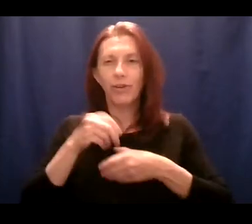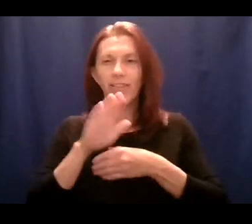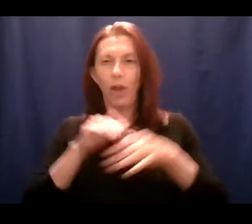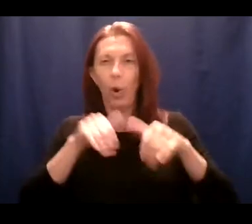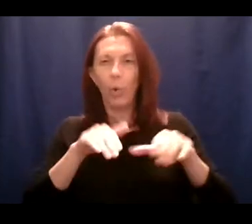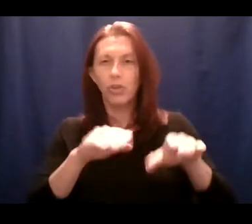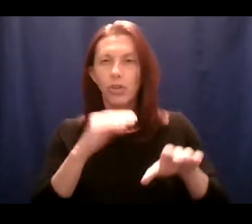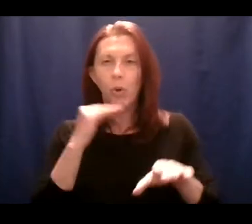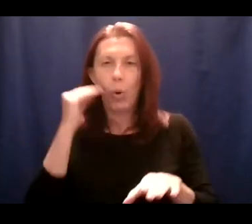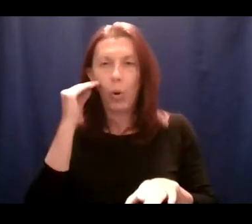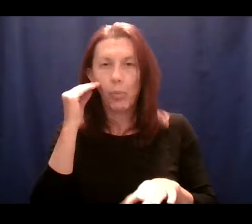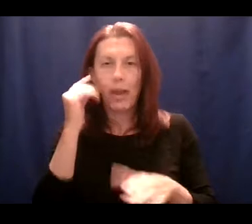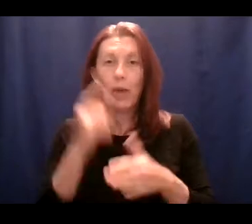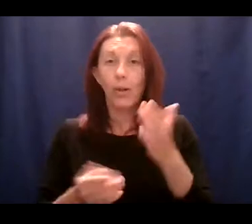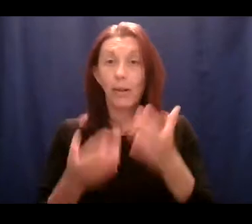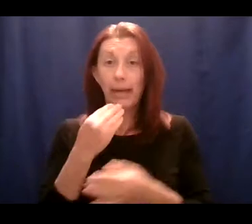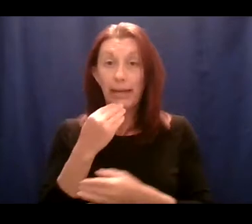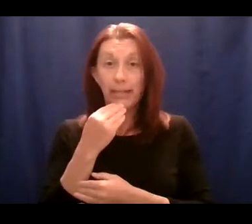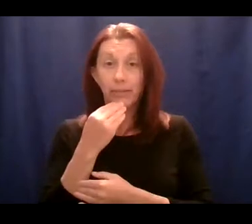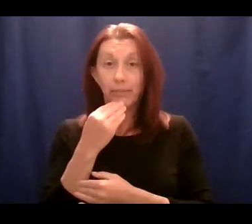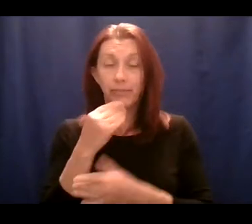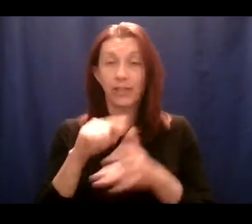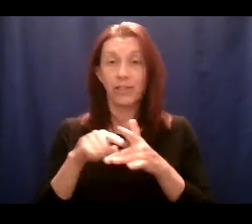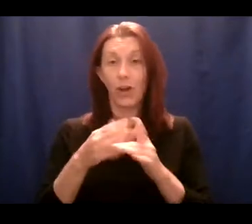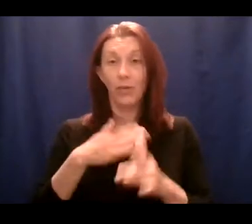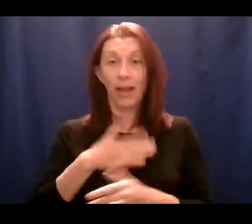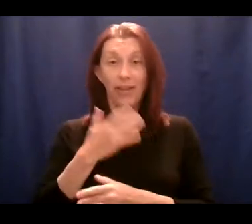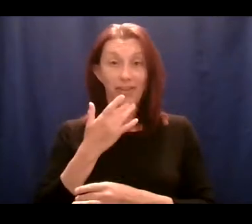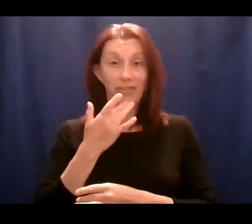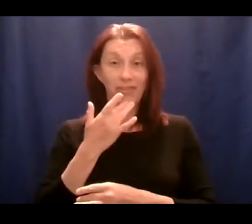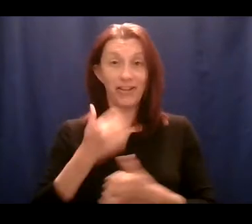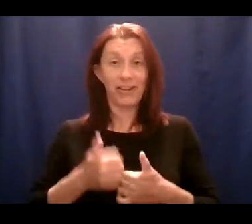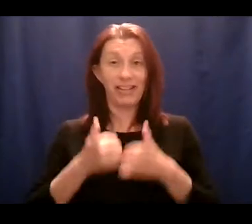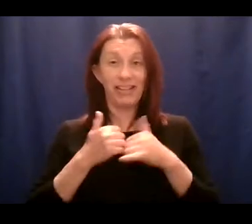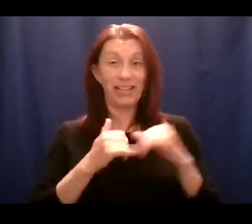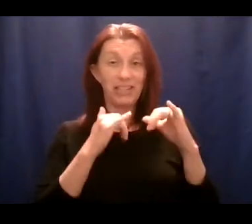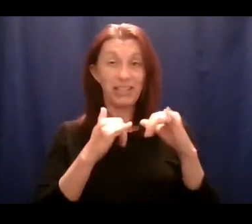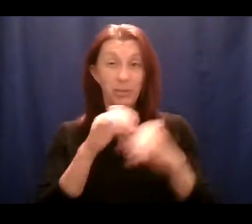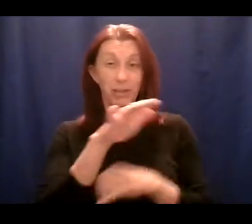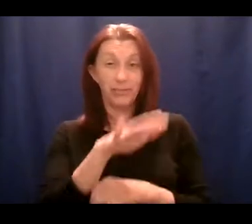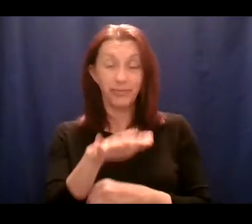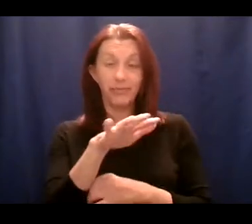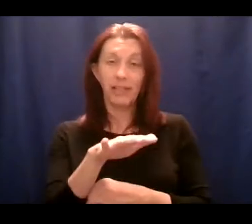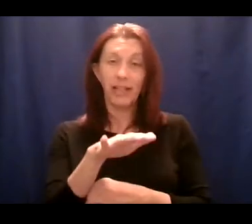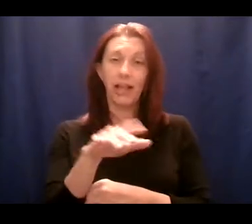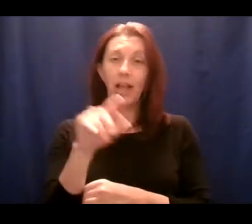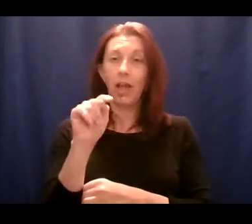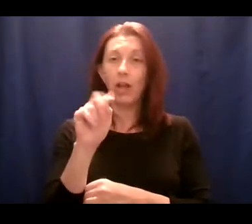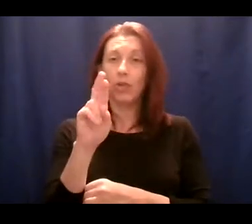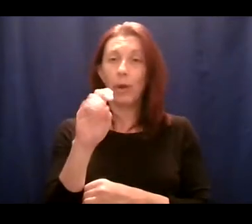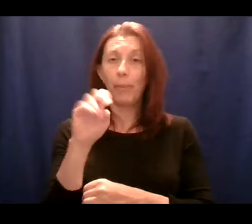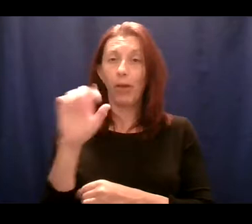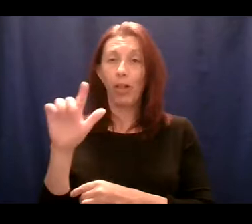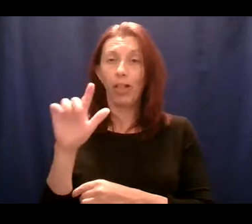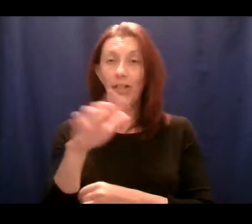of my favorites. They live in a habitat very similar to this. They live in a tropical place. They're called zebra sharks.